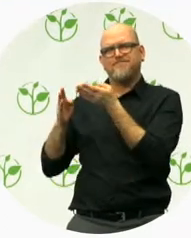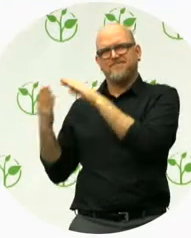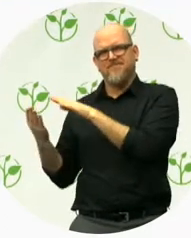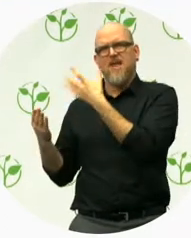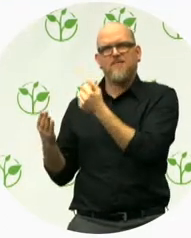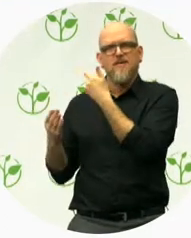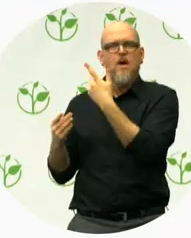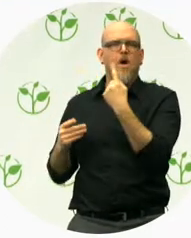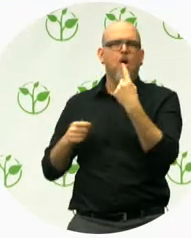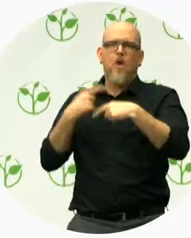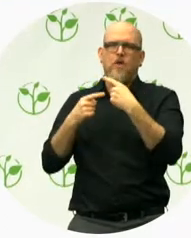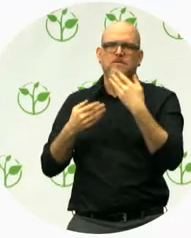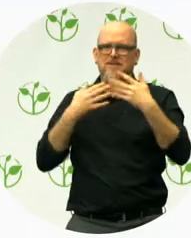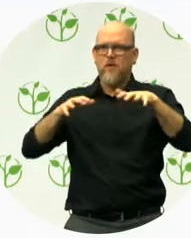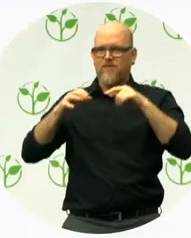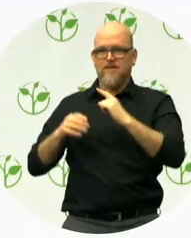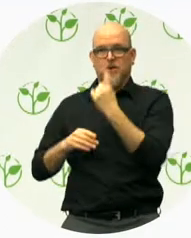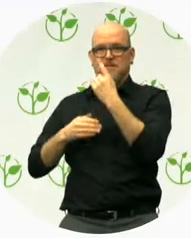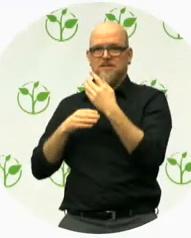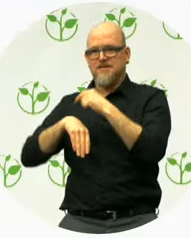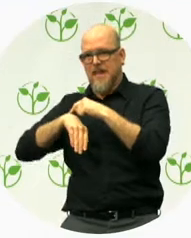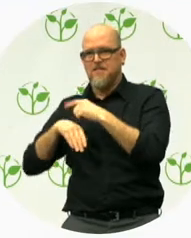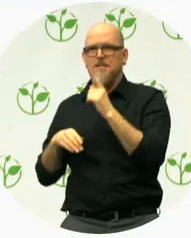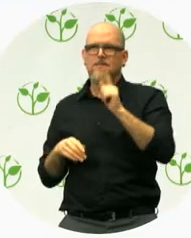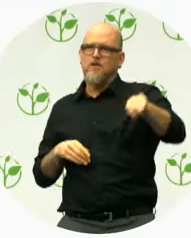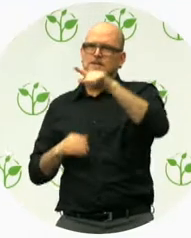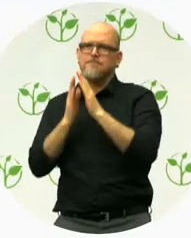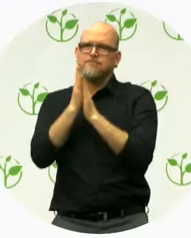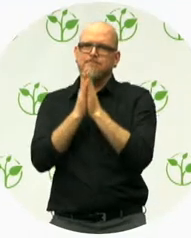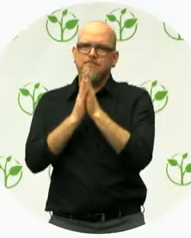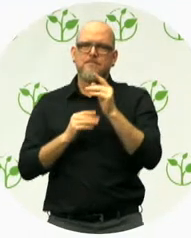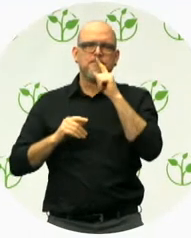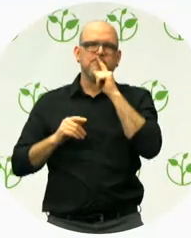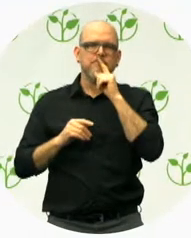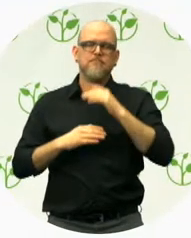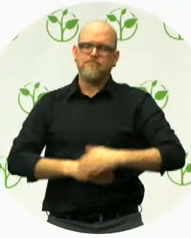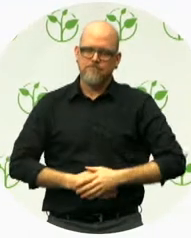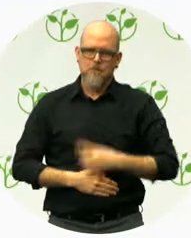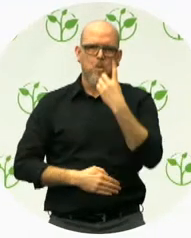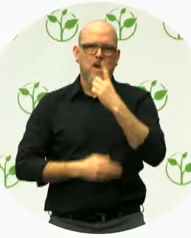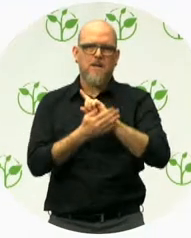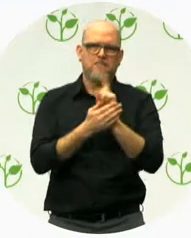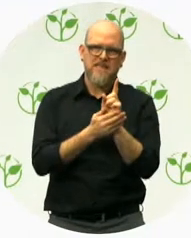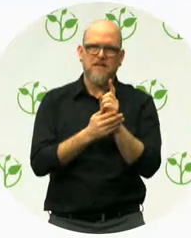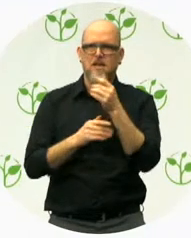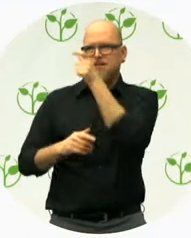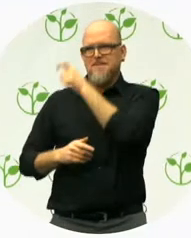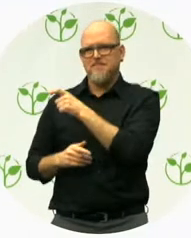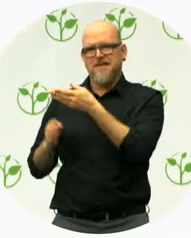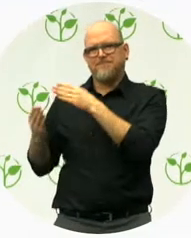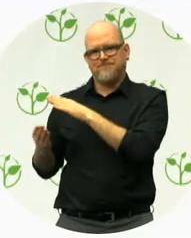And I ask us to have a moment's silence, if that would be all right with you, in memory and